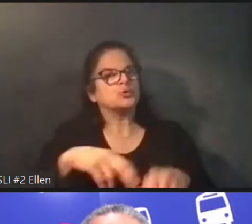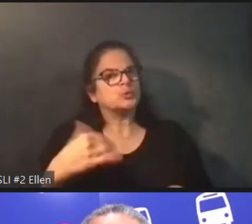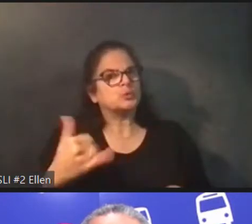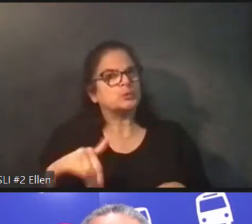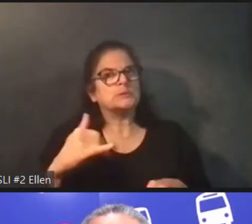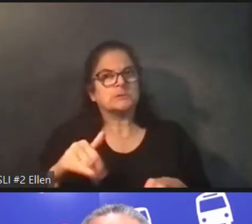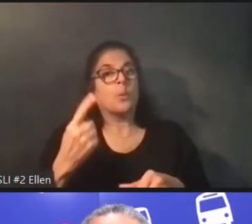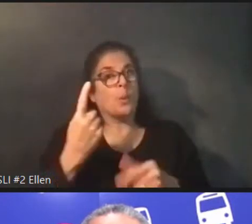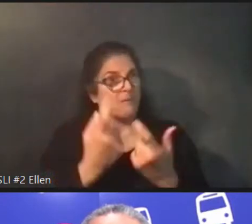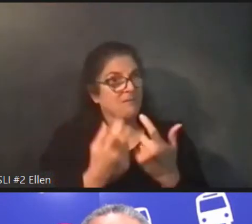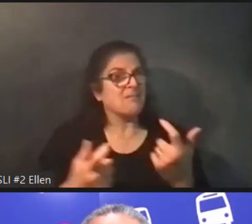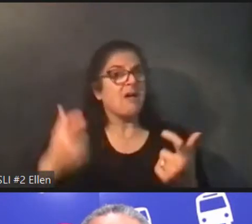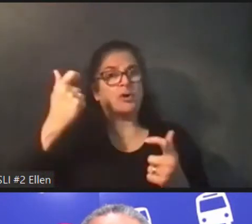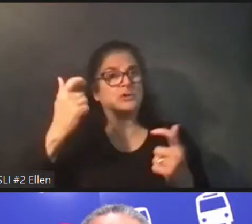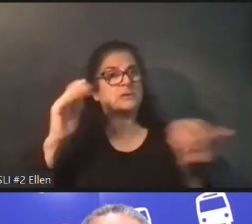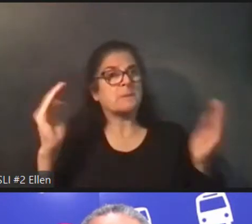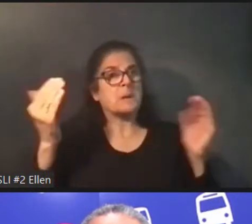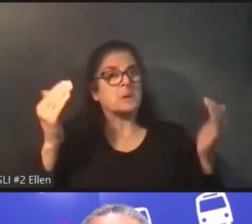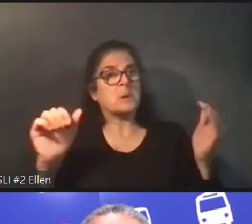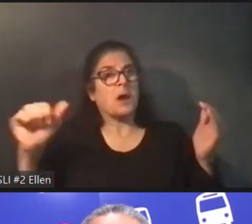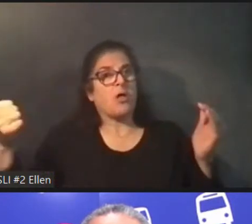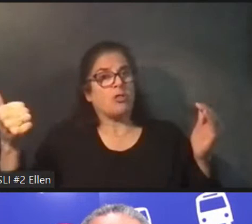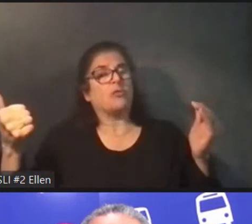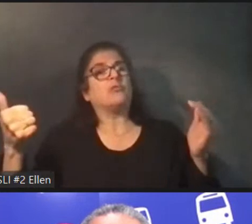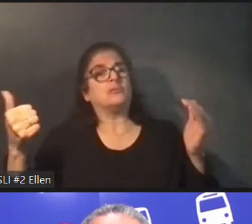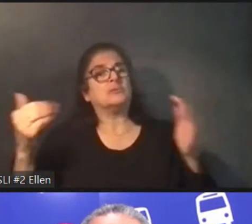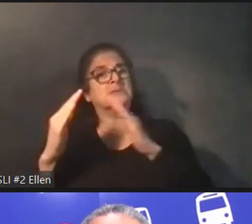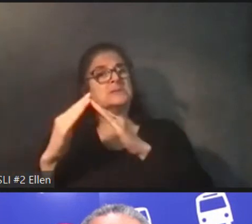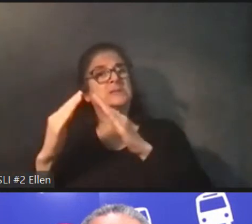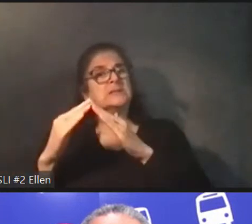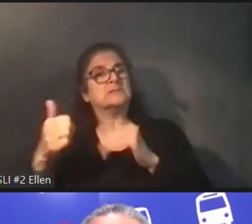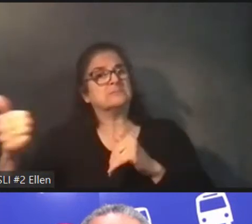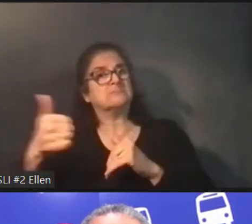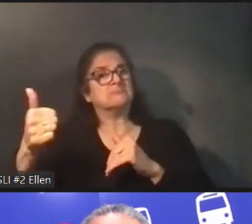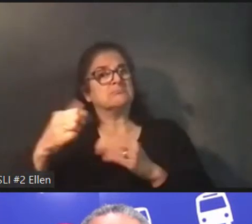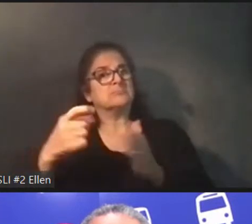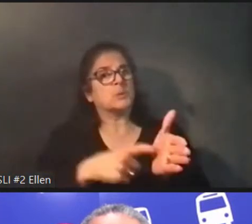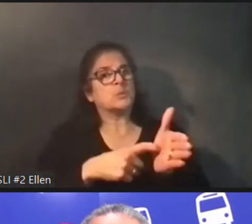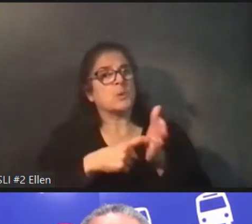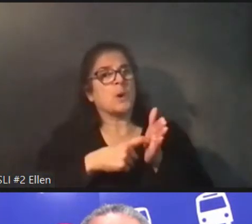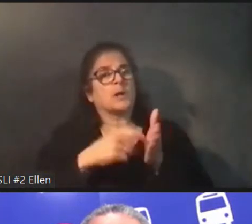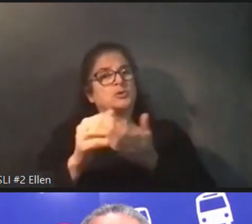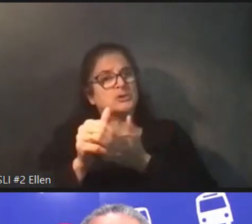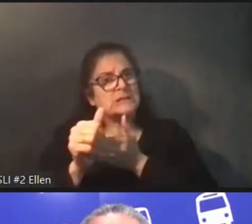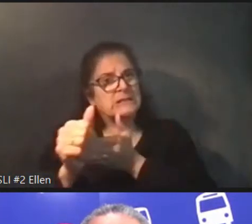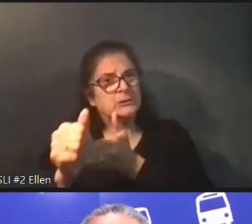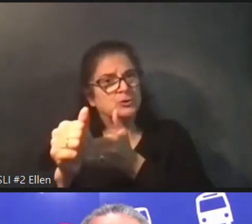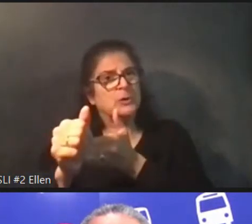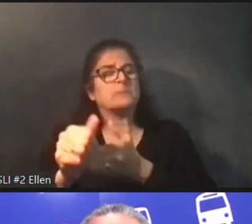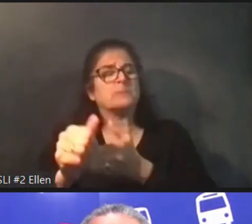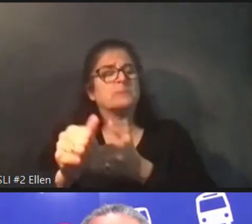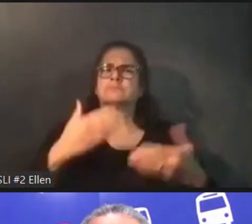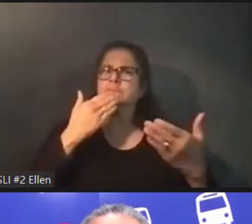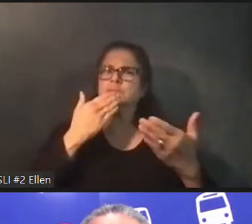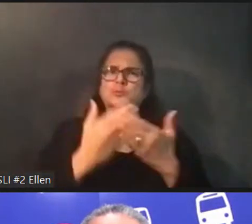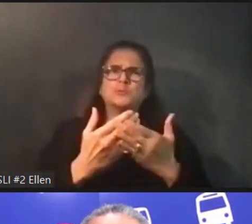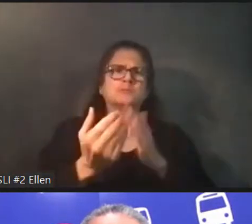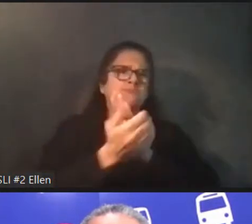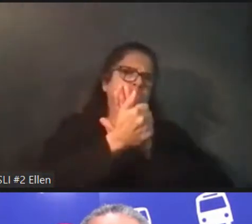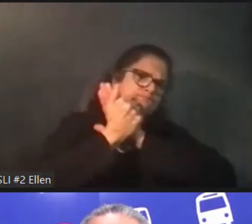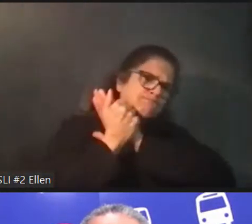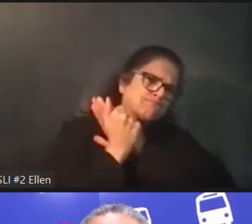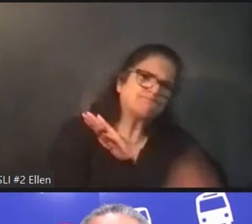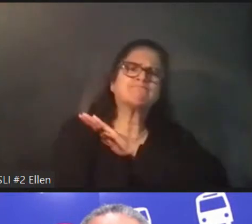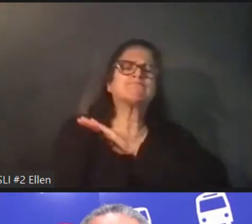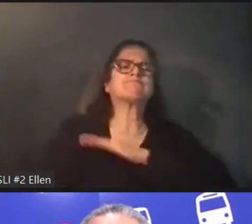agencies. That takes leadership. It takes strong, effective leadership, the kind that